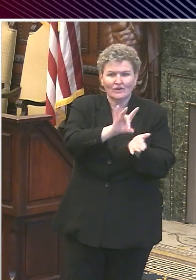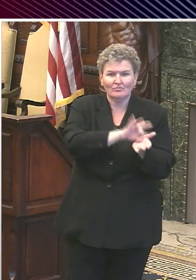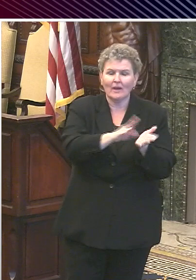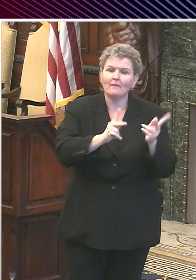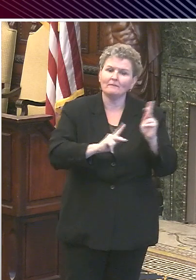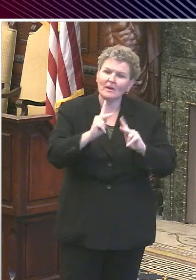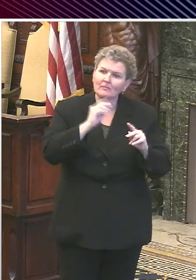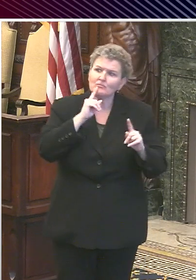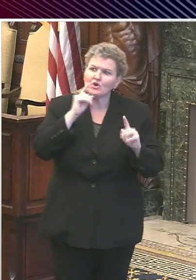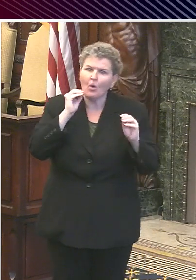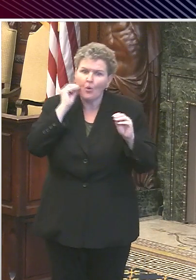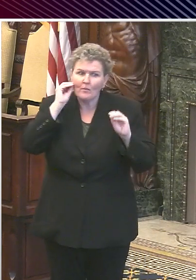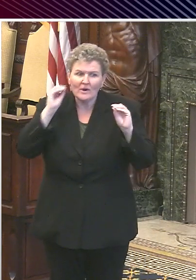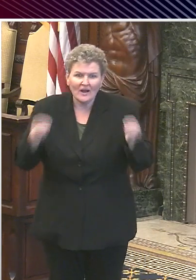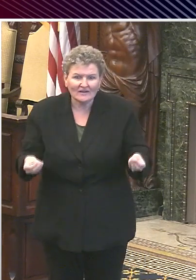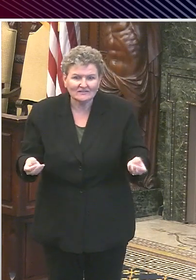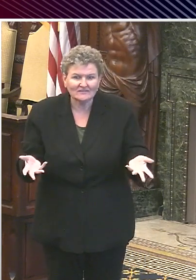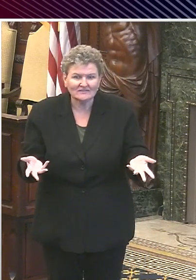of housing?